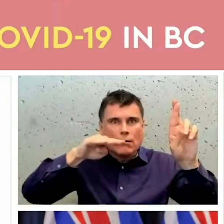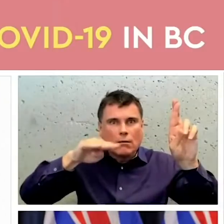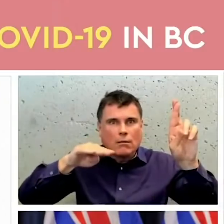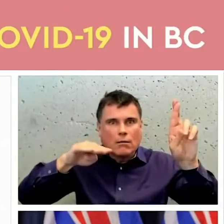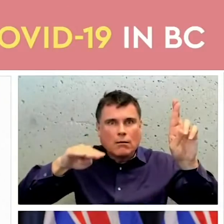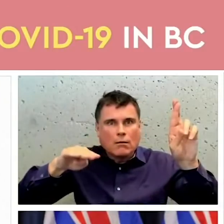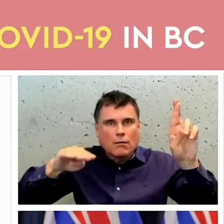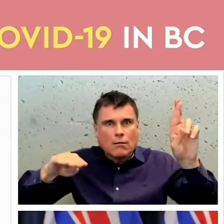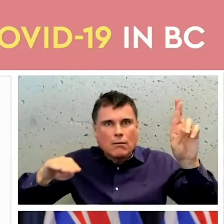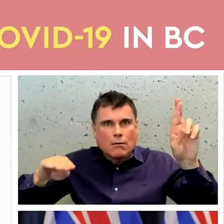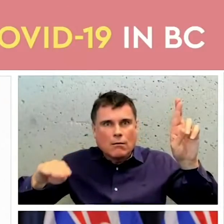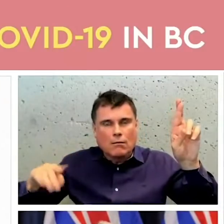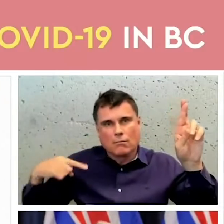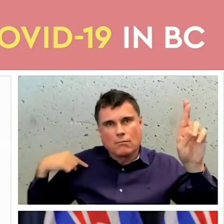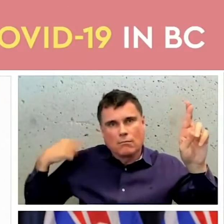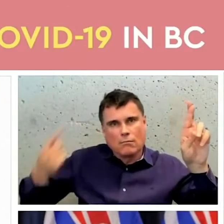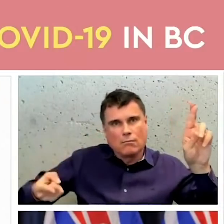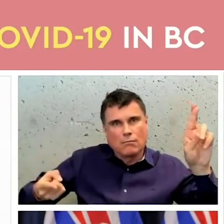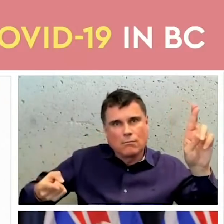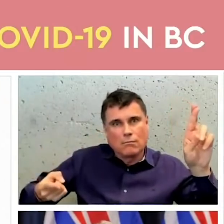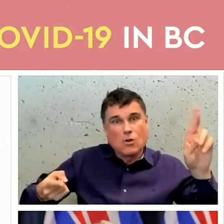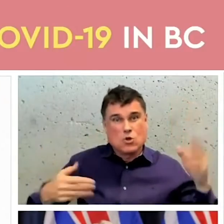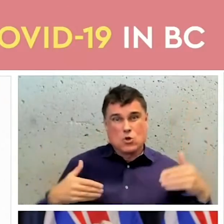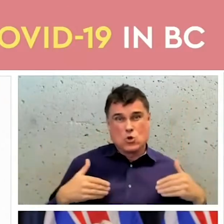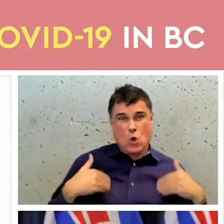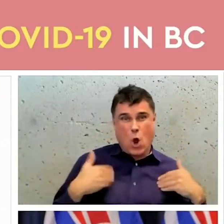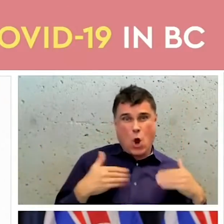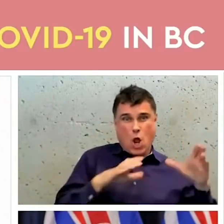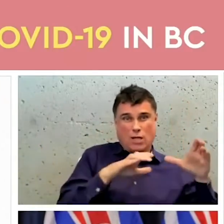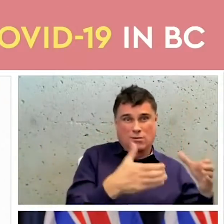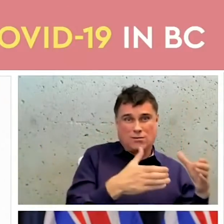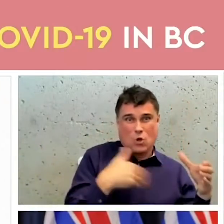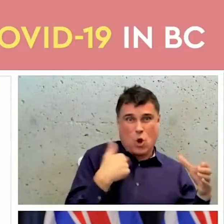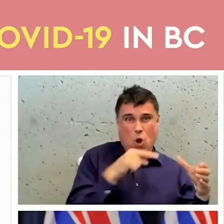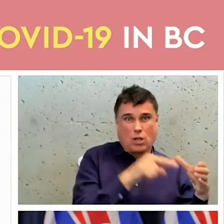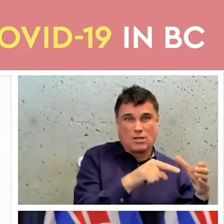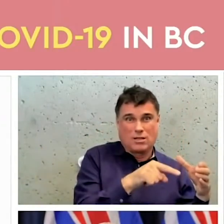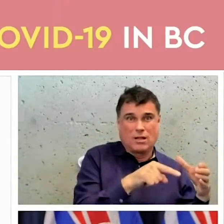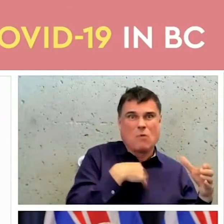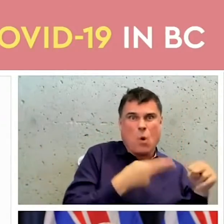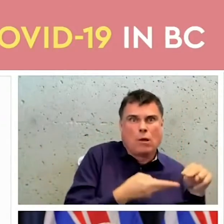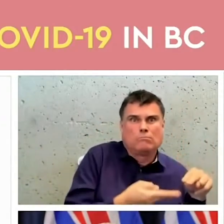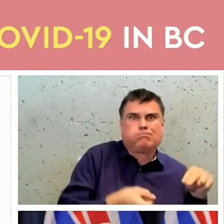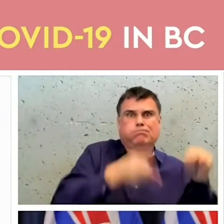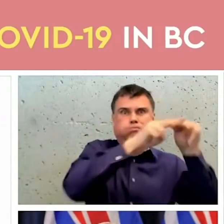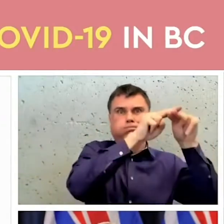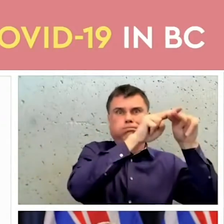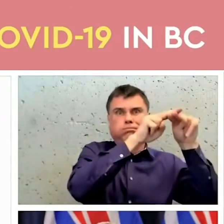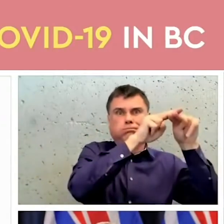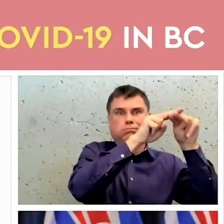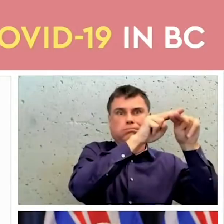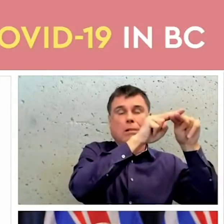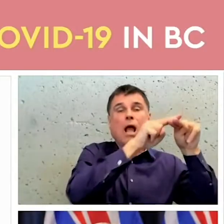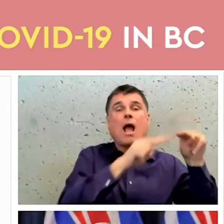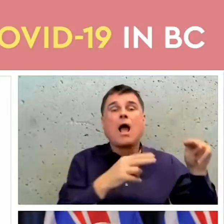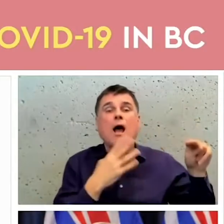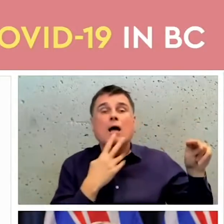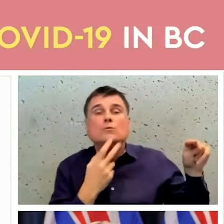in the younger age groups and not so dramatic in the 12 to 17 as the immunization rates